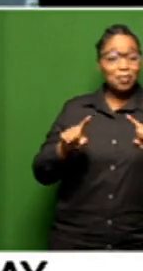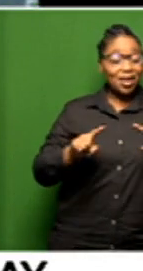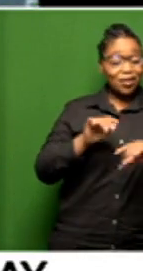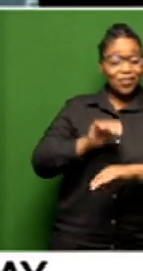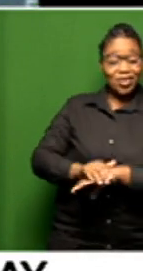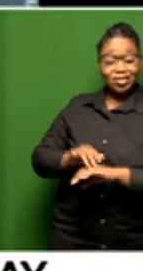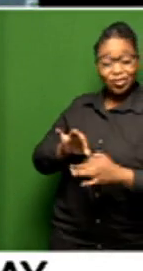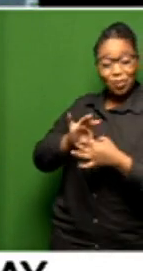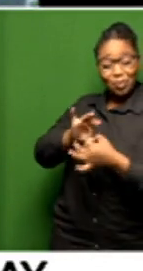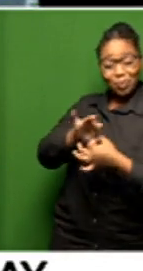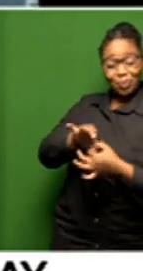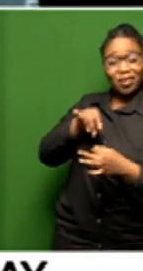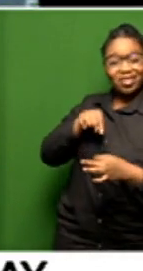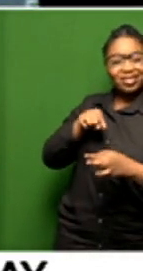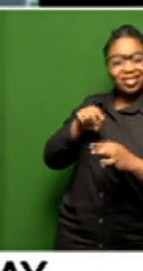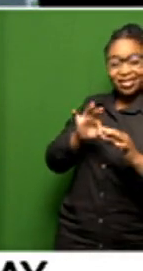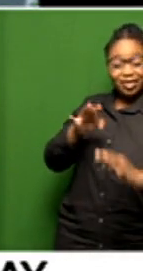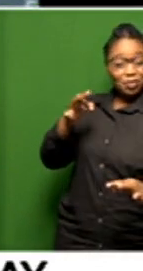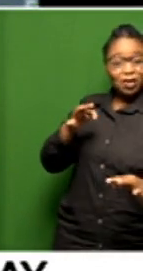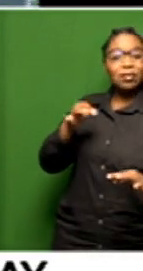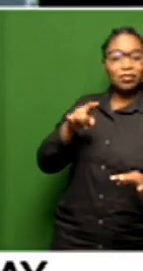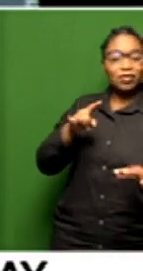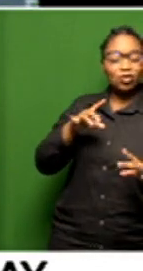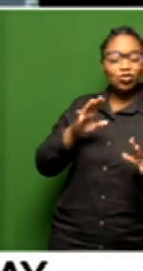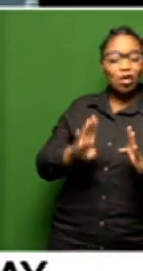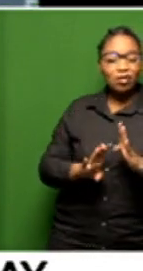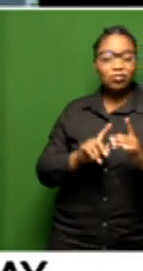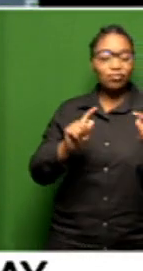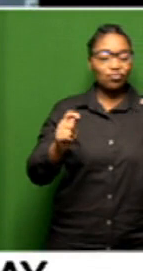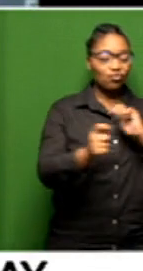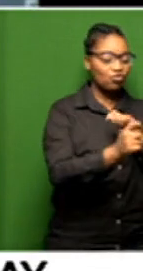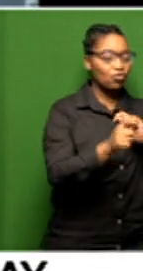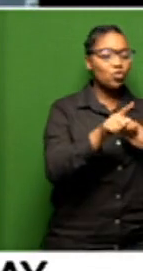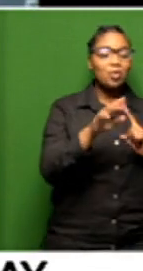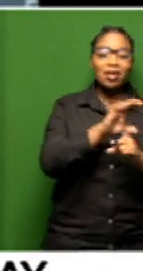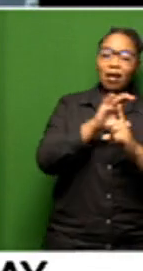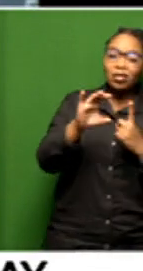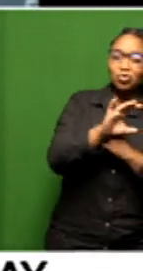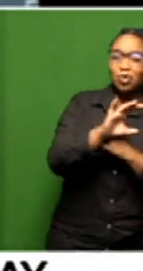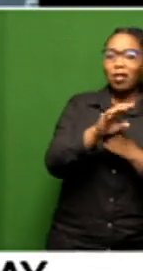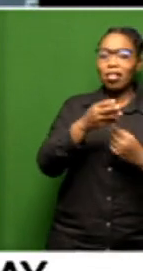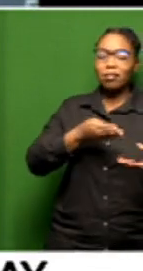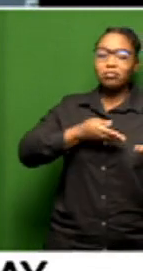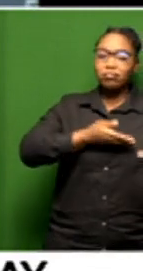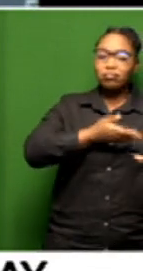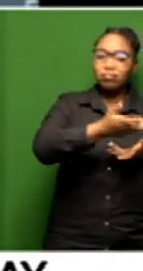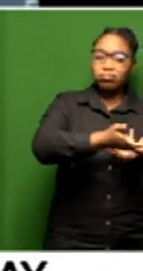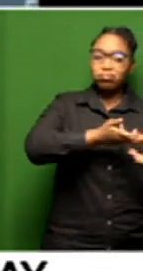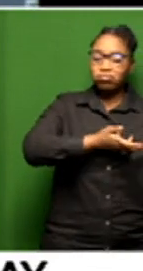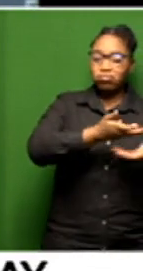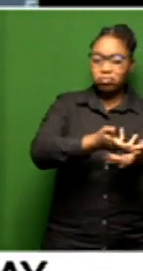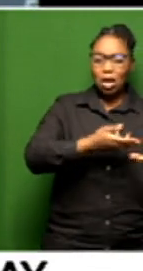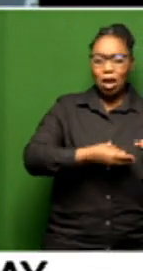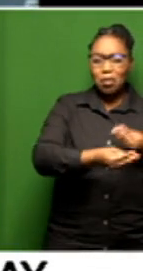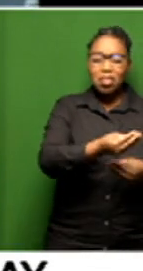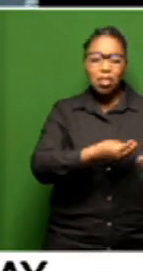friendship developed into cultural exchange. You see Langston, for instance,